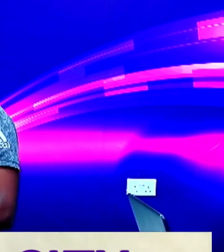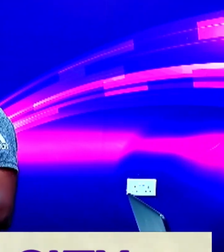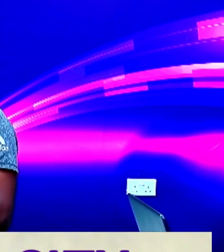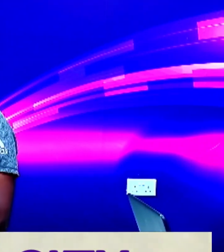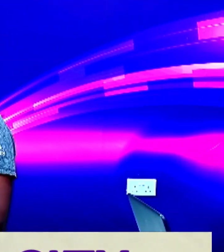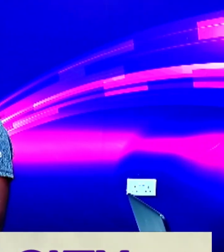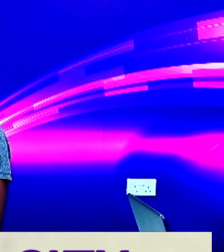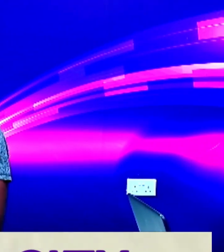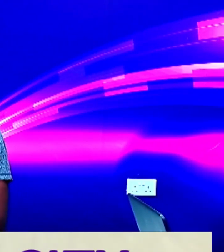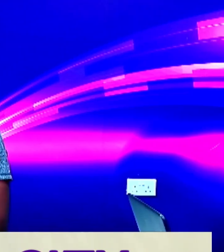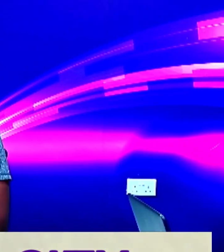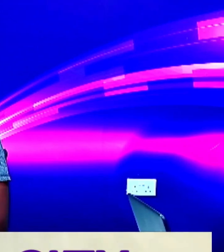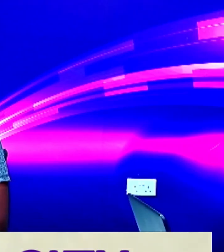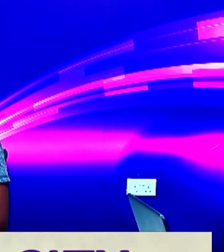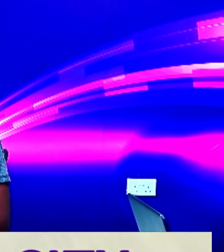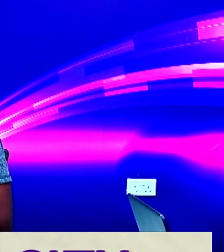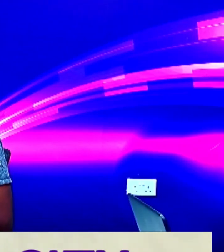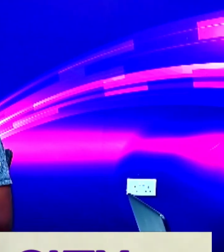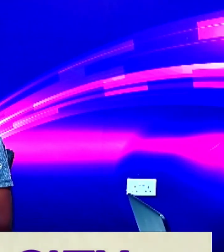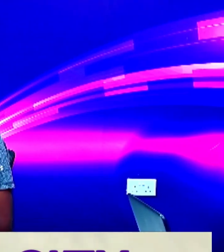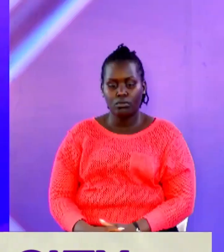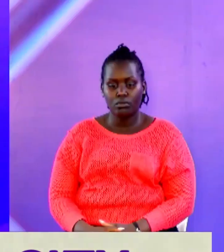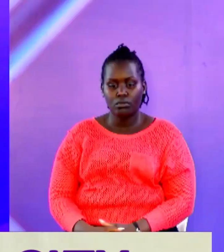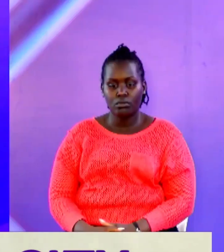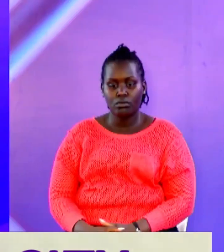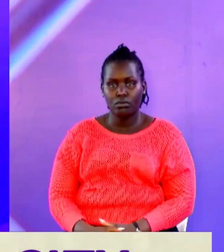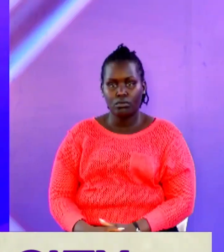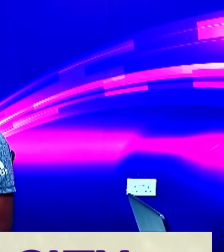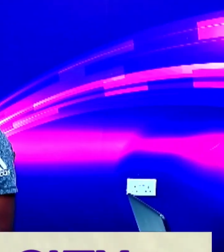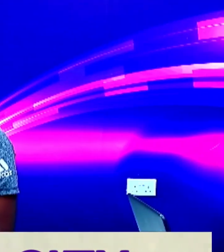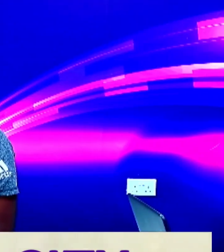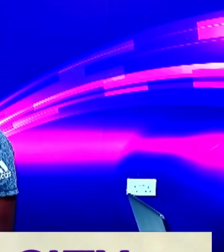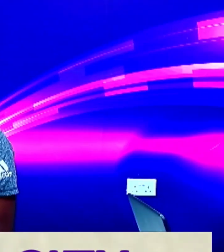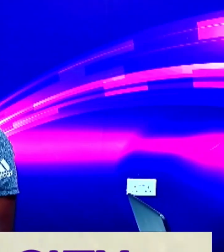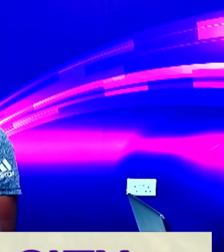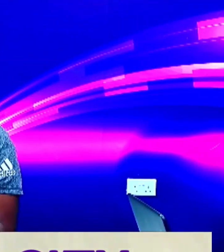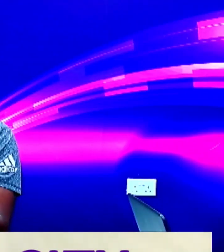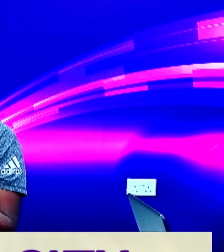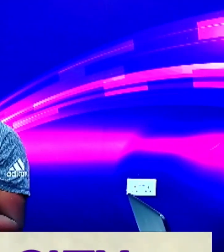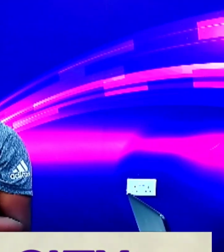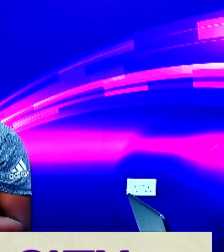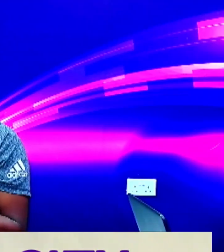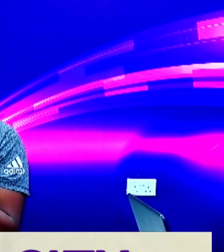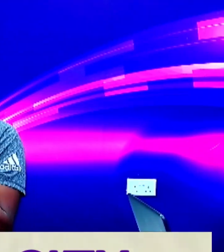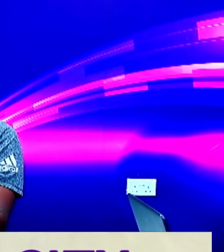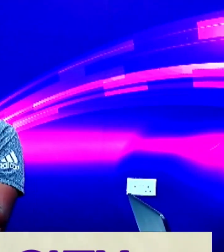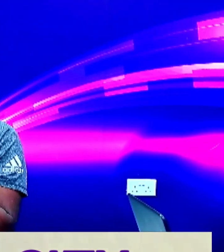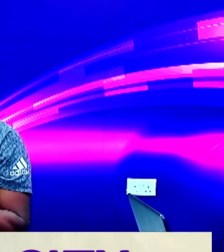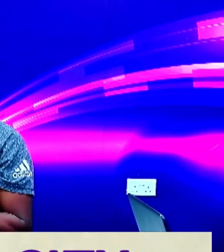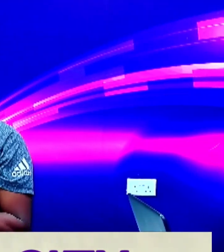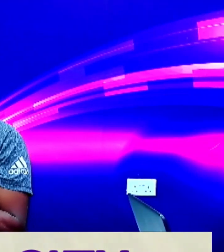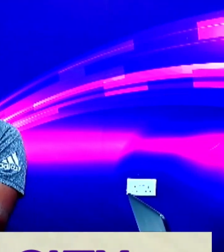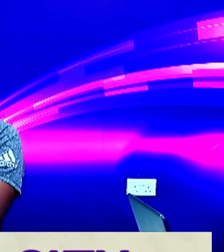The team in Spain, it's something Vigo, right? Yeah, Celta Vigo. Celta Vigo. Yeah. Yes. So